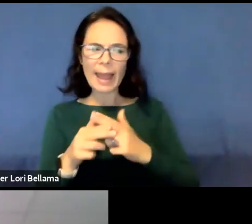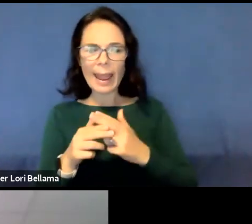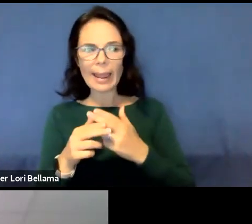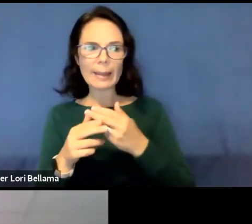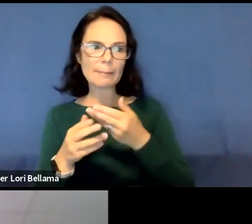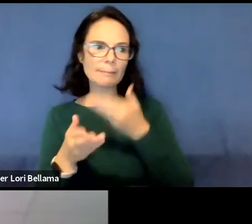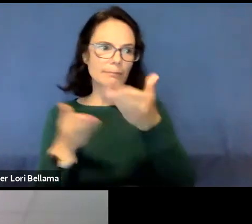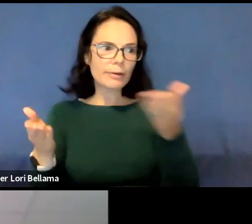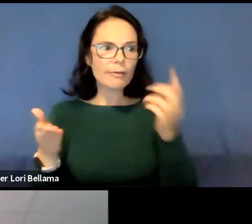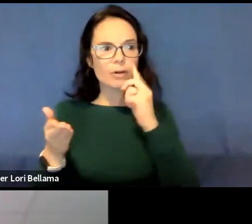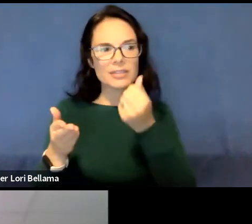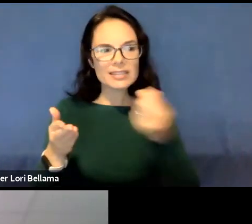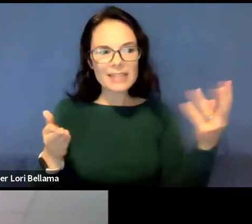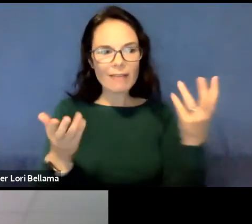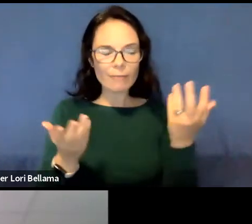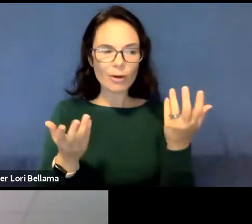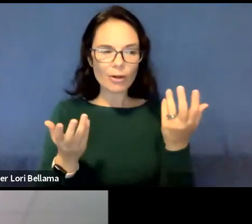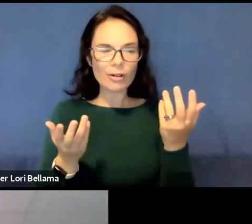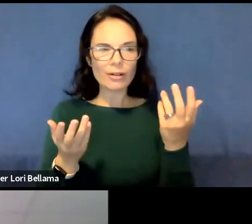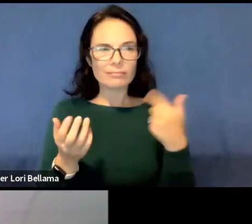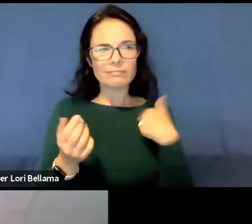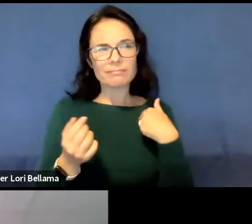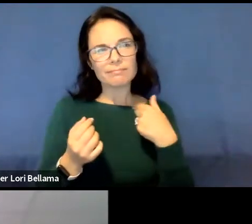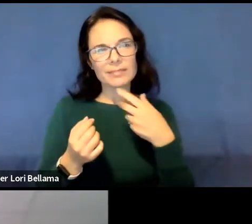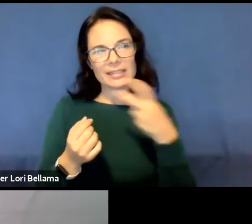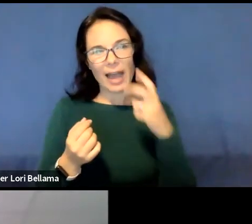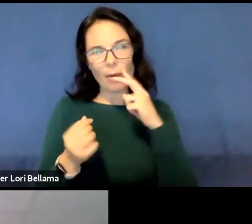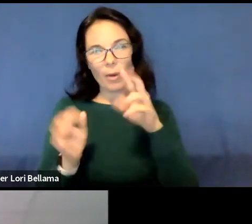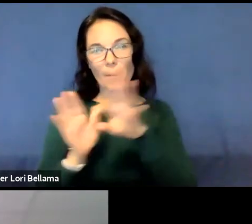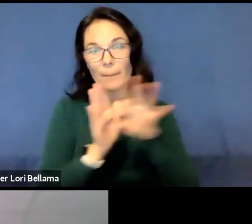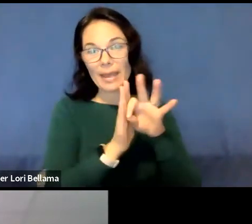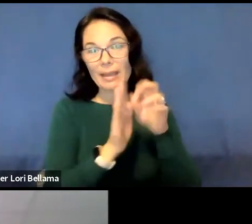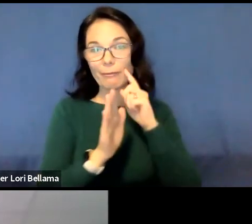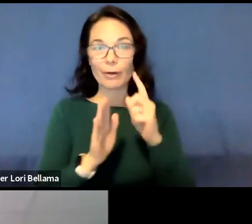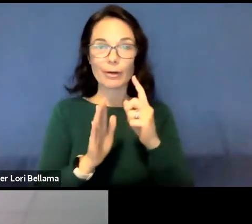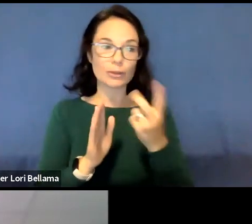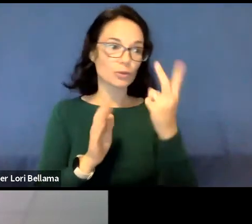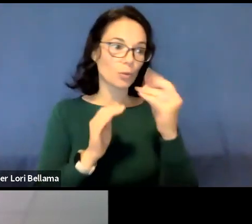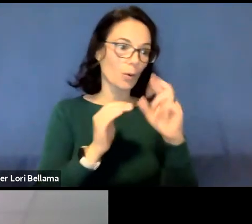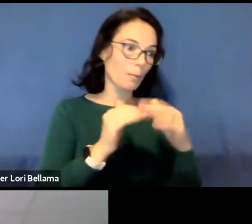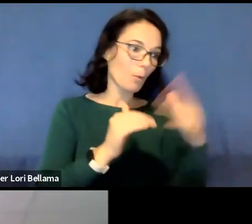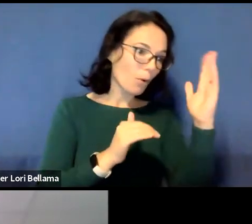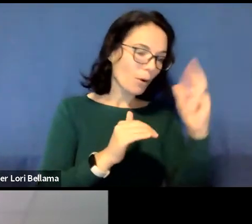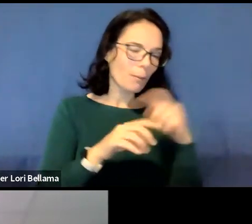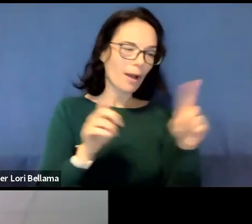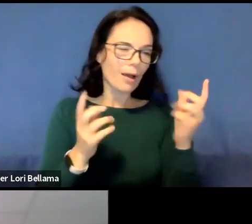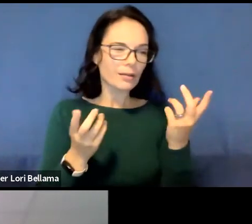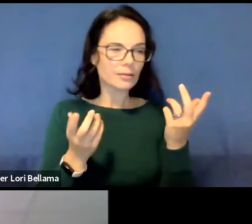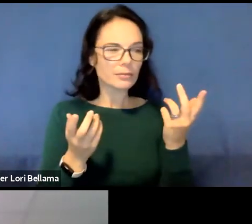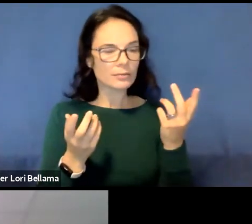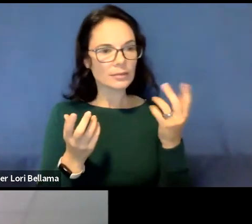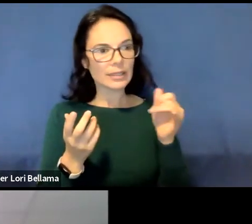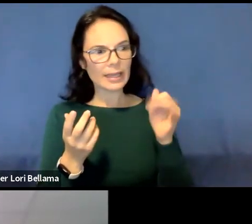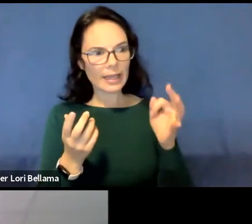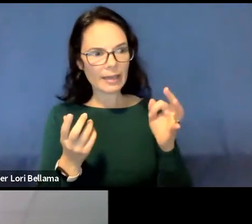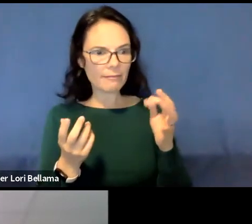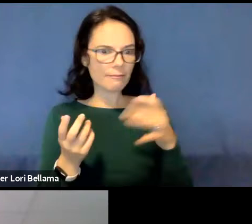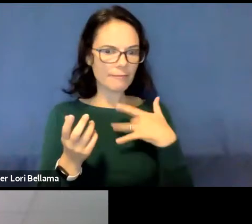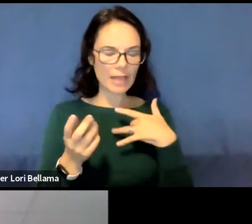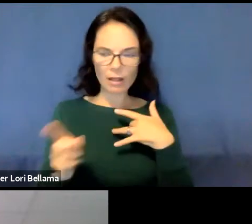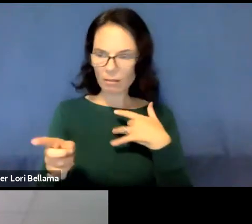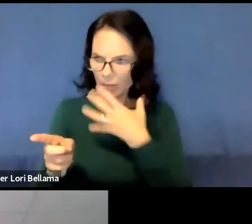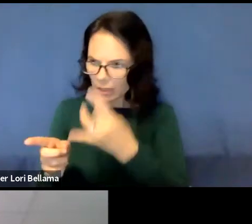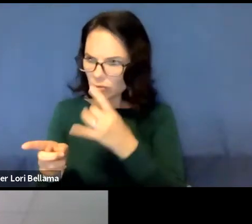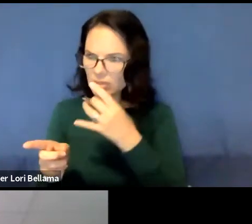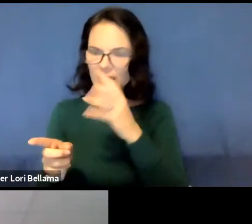not likely to pick you for more than one, but if you find more than one that interests you,